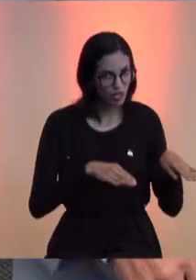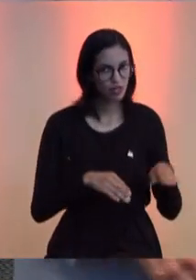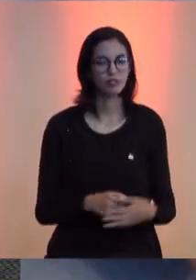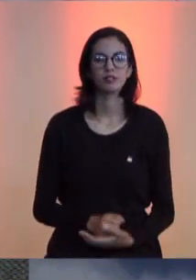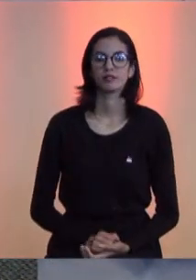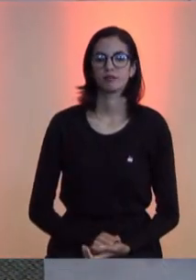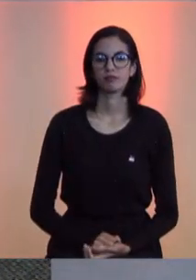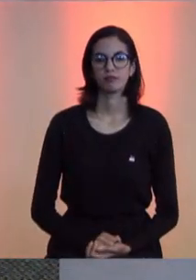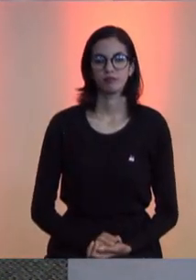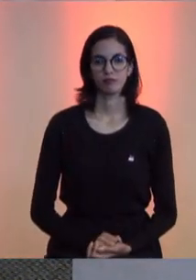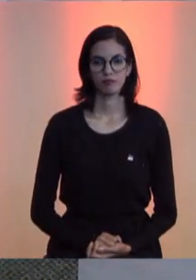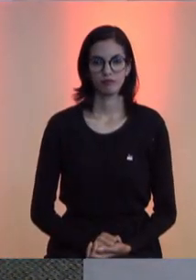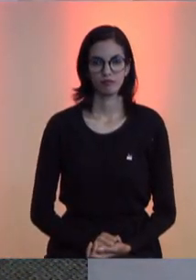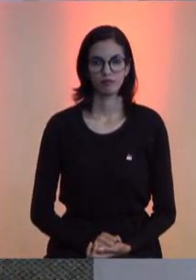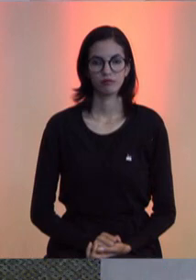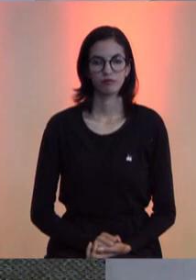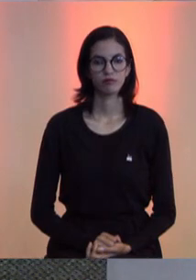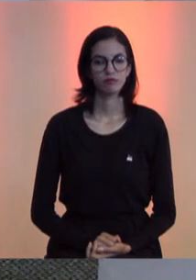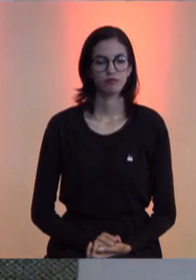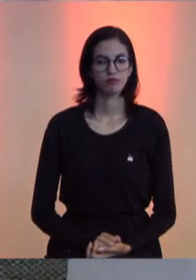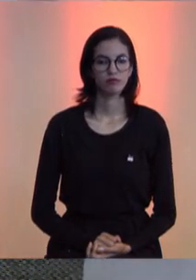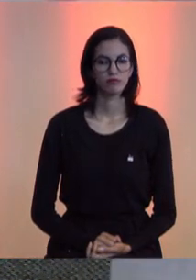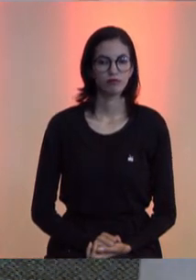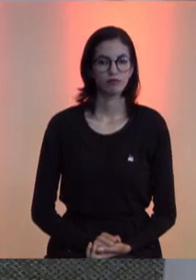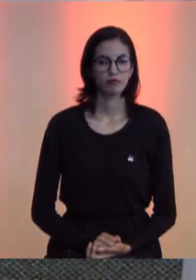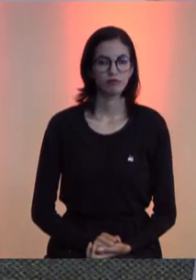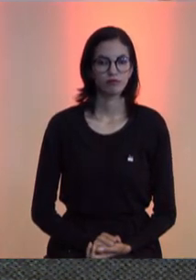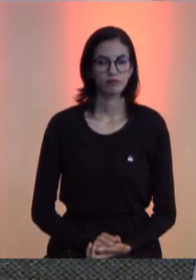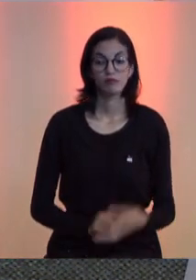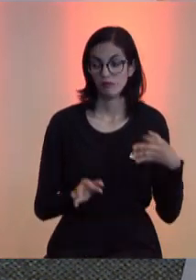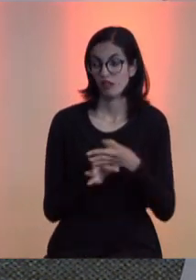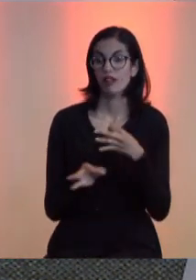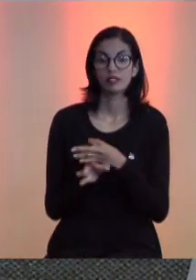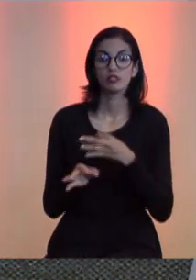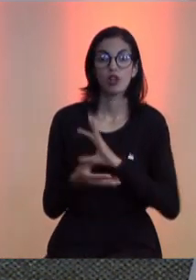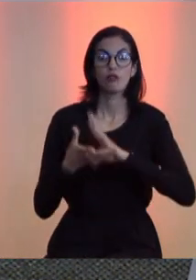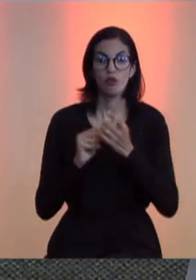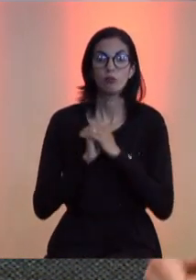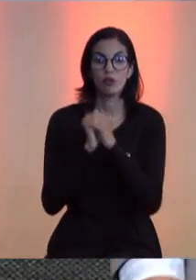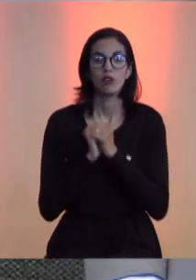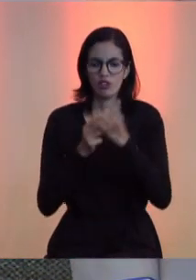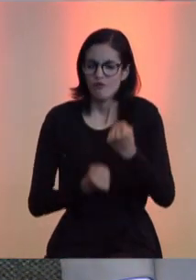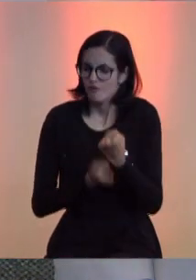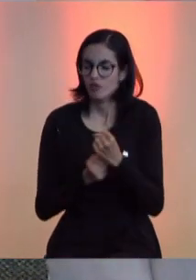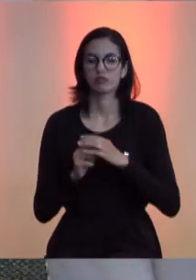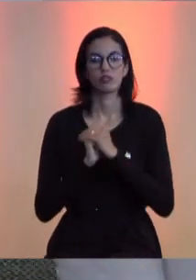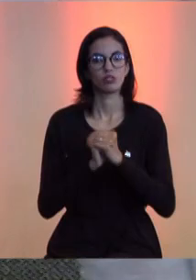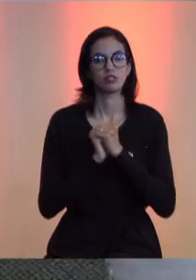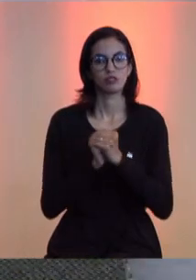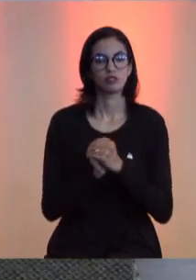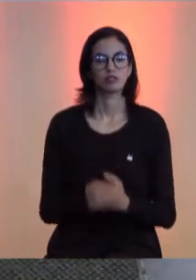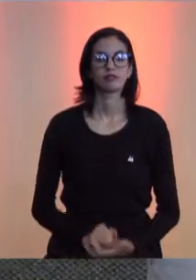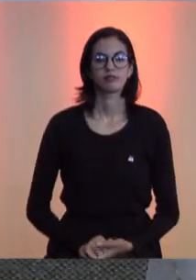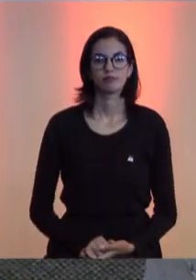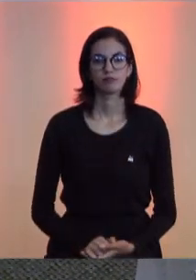how to pray, the power of prayer. Y les enseñaron cómo orar y del poder de la oración. They prayed in the morning,